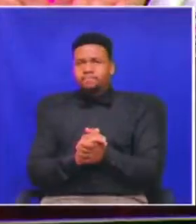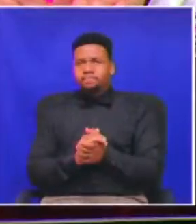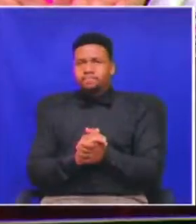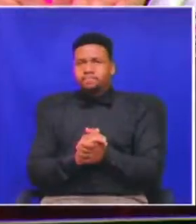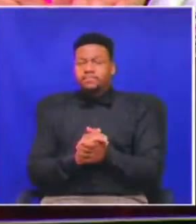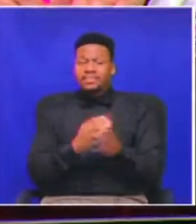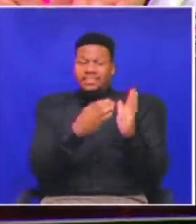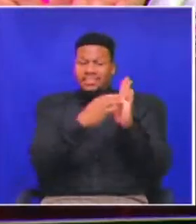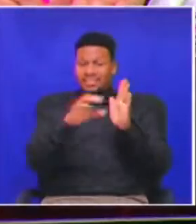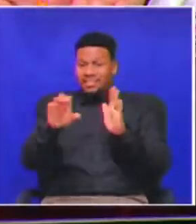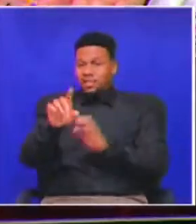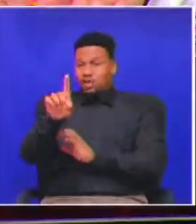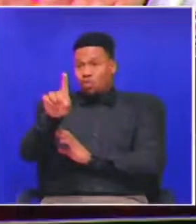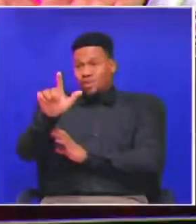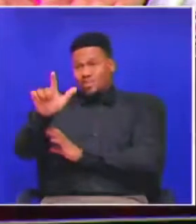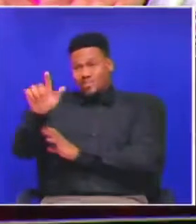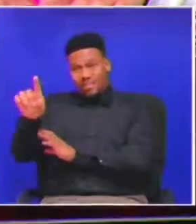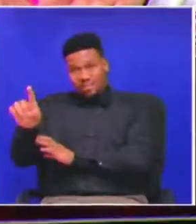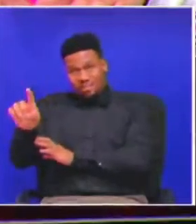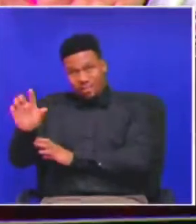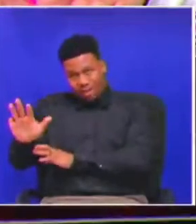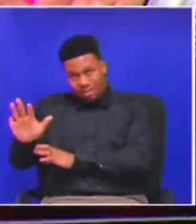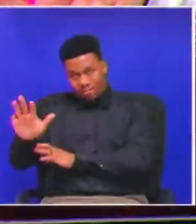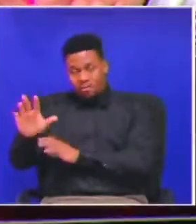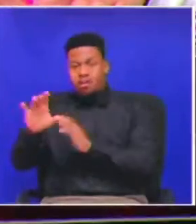Section 179 of the Constitution